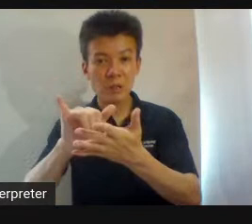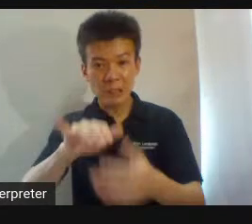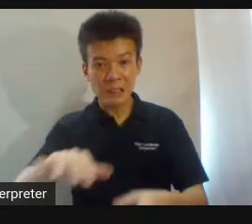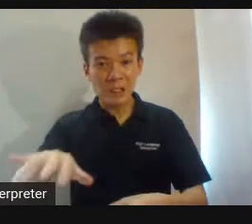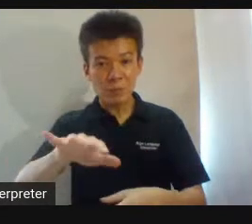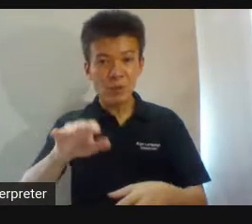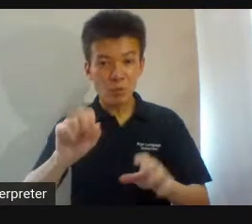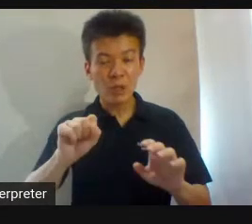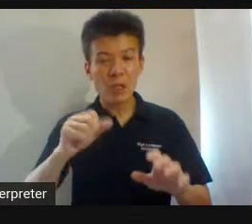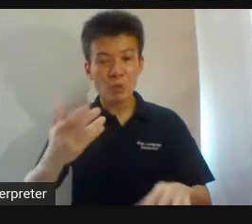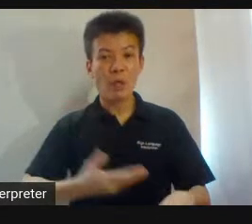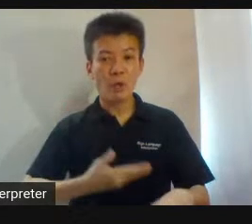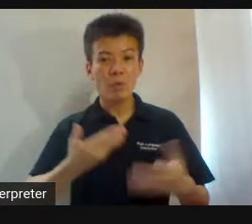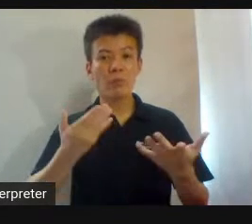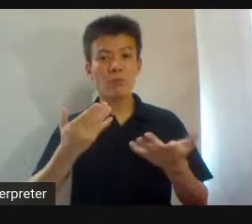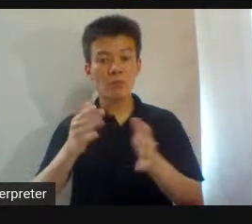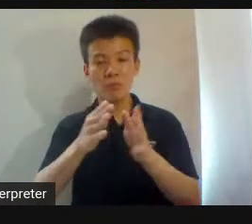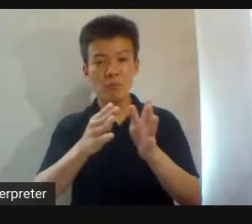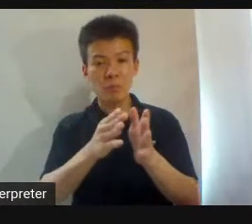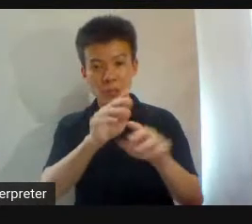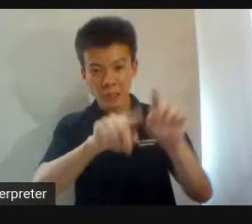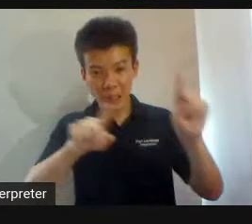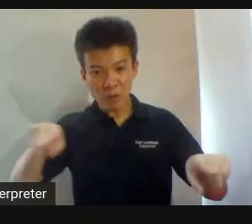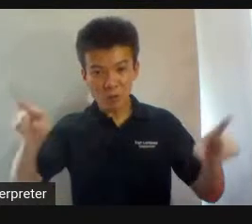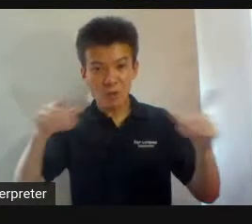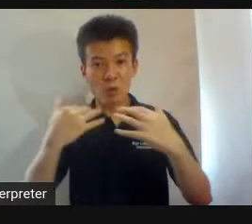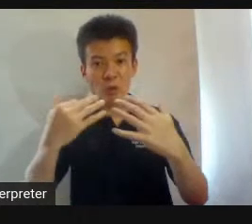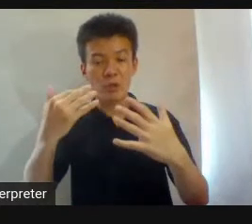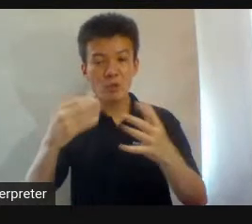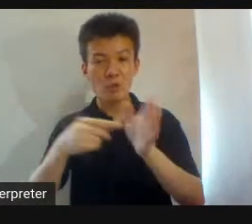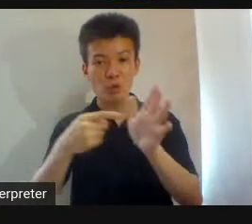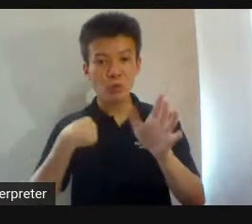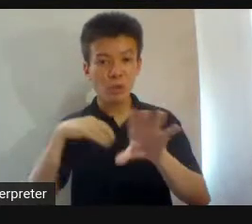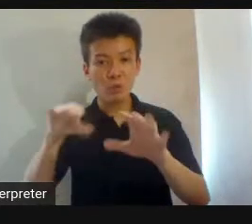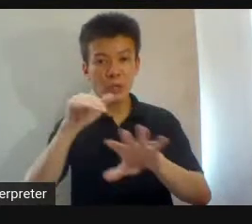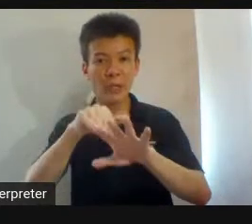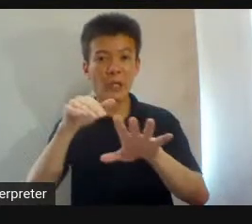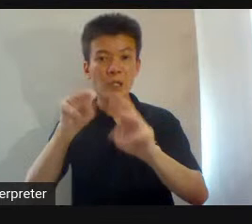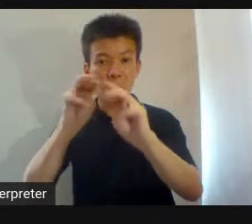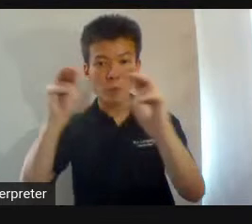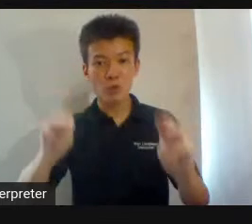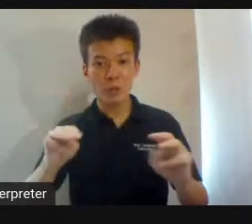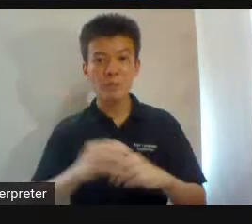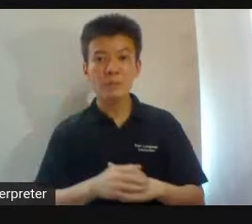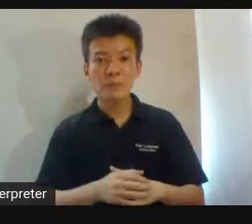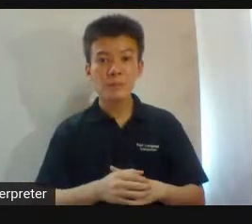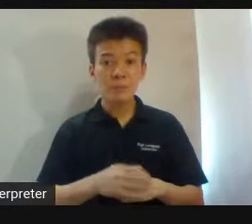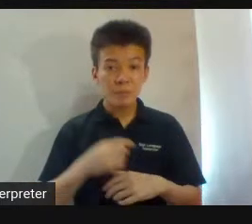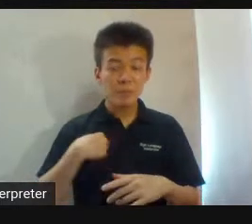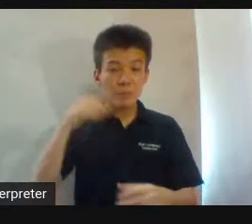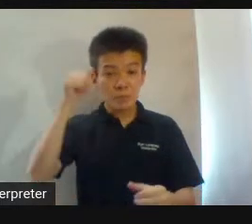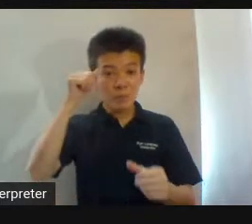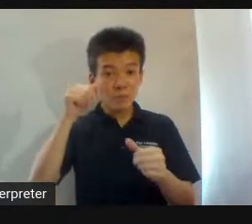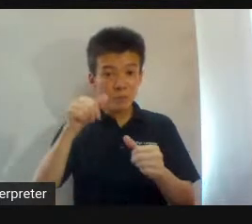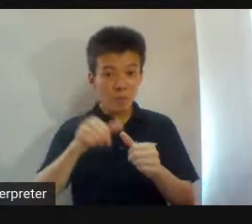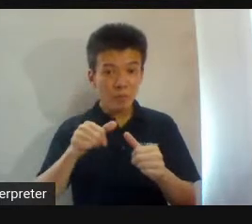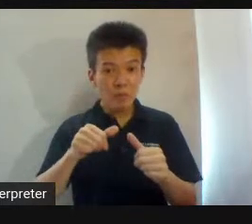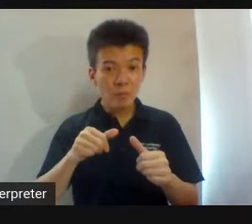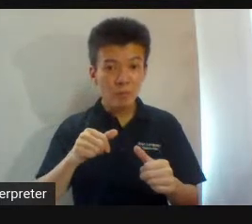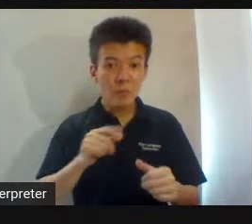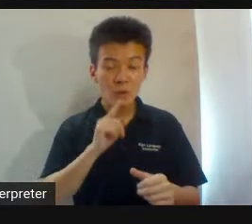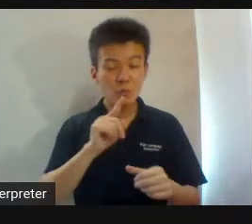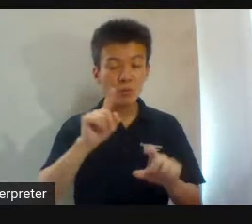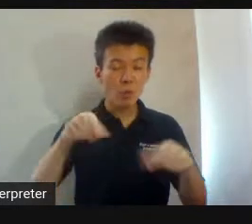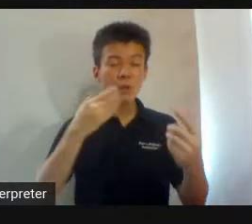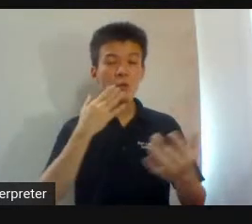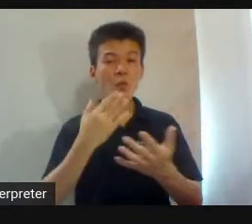that we can welcome a diverse audience to the show that we were doing at the museum. And I remember, so it went really, really well.